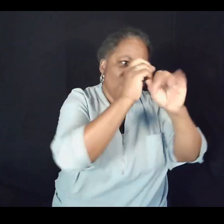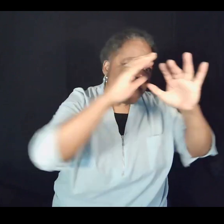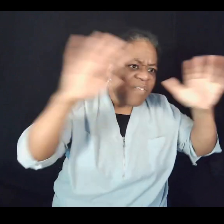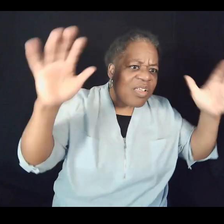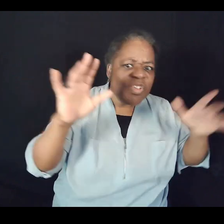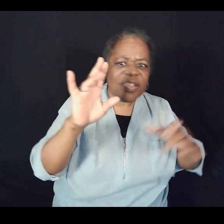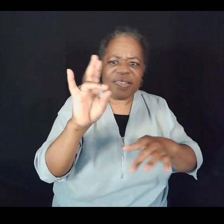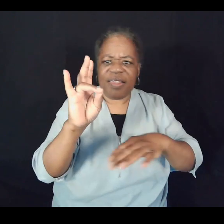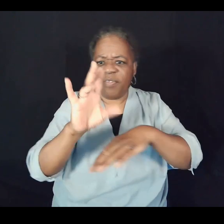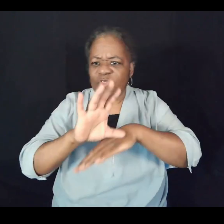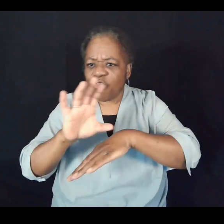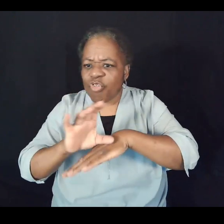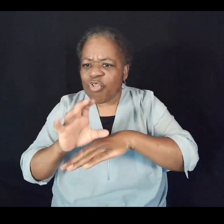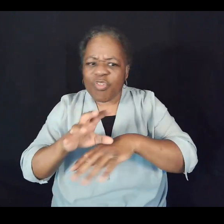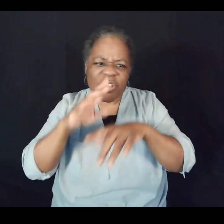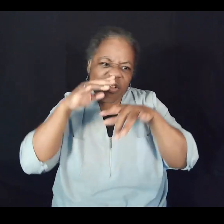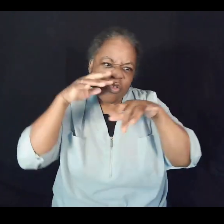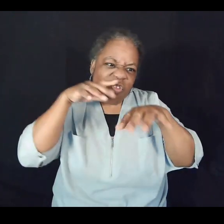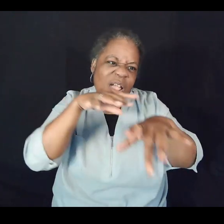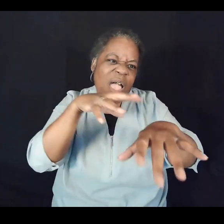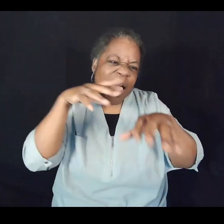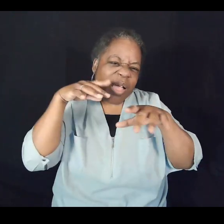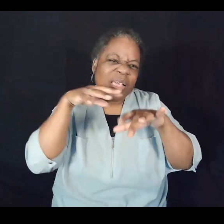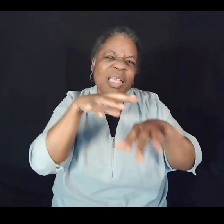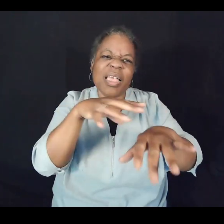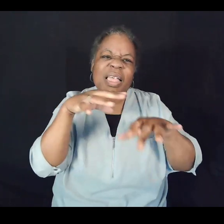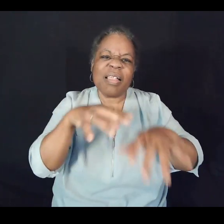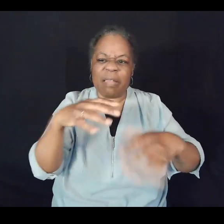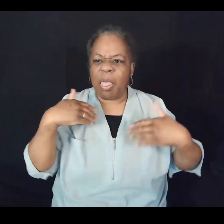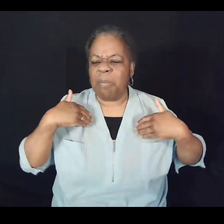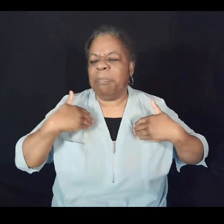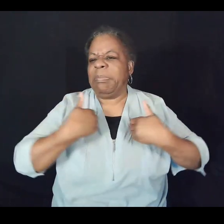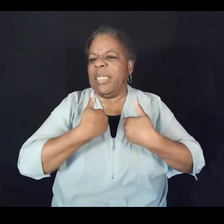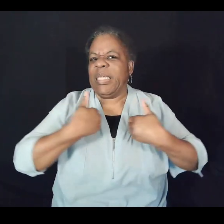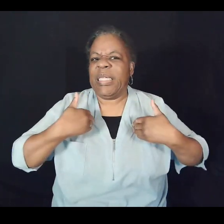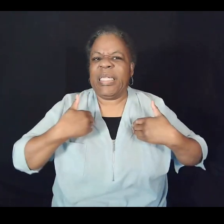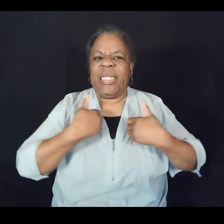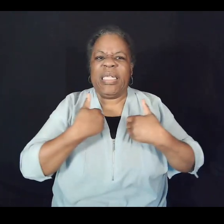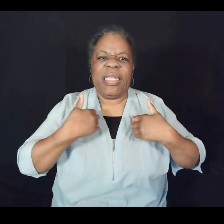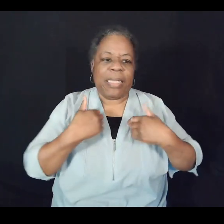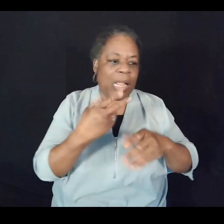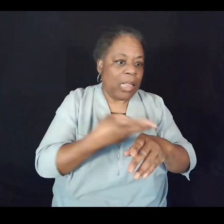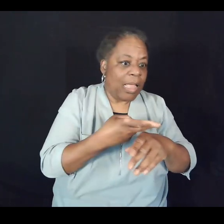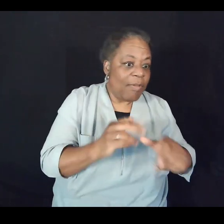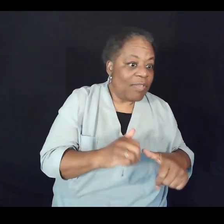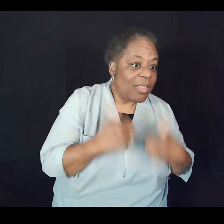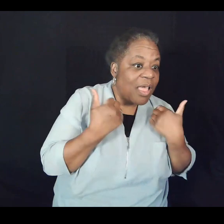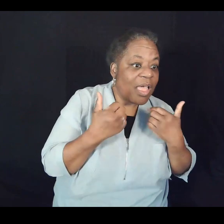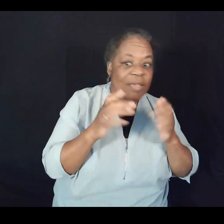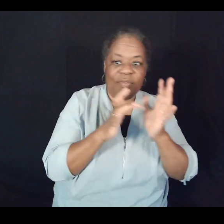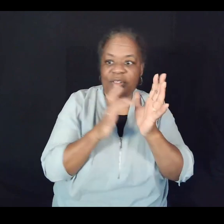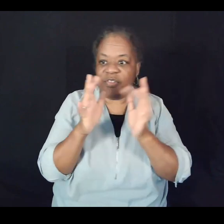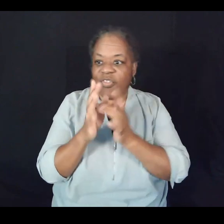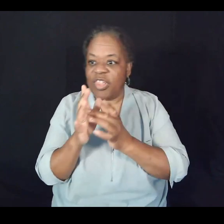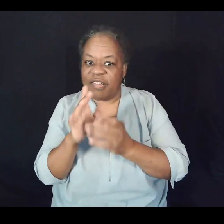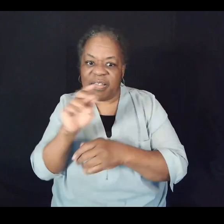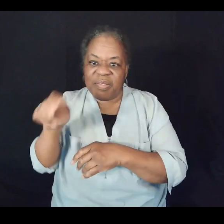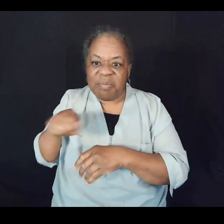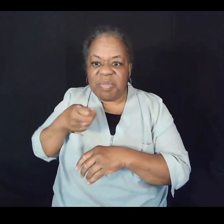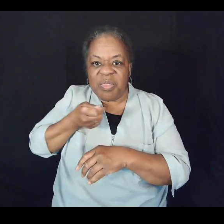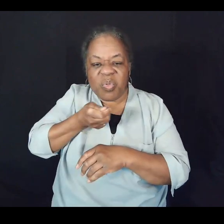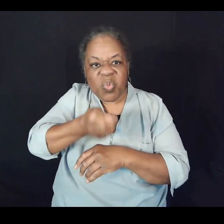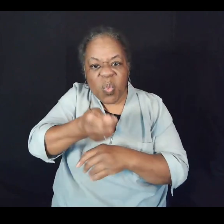churches and dragons chasing a pregnant woman, the beast, the Lamb of Life, Jesus with a sword coming out of his